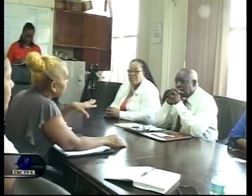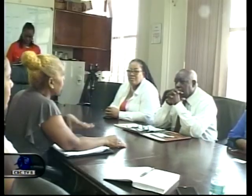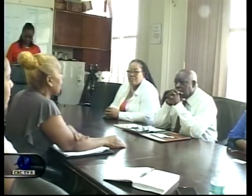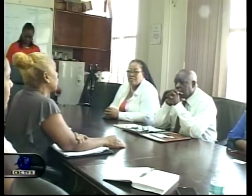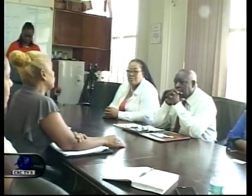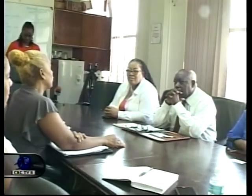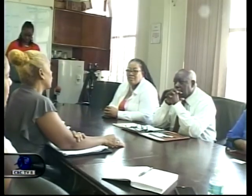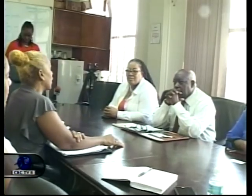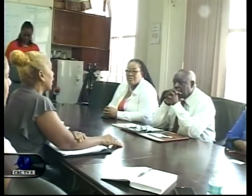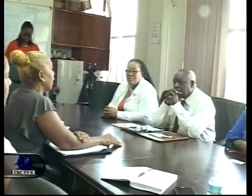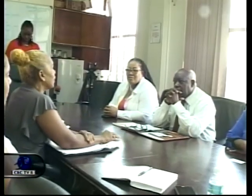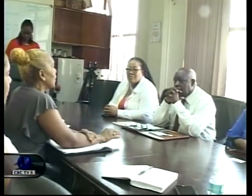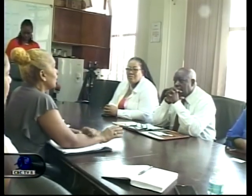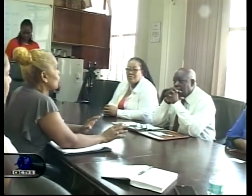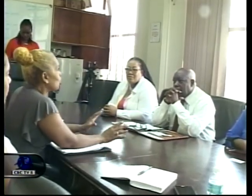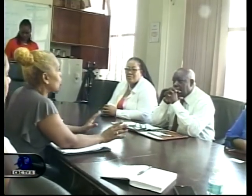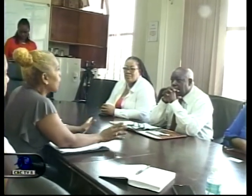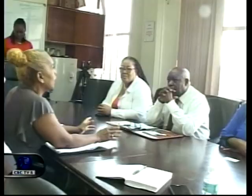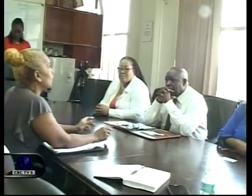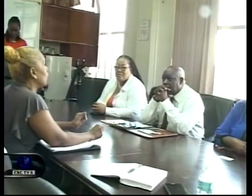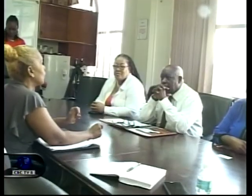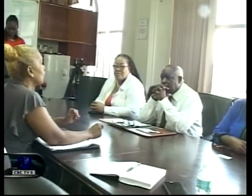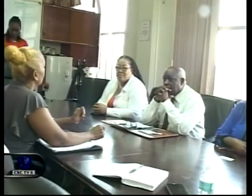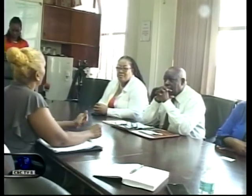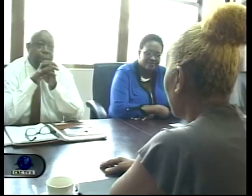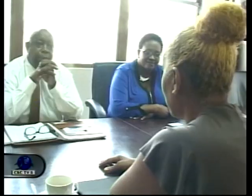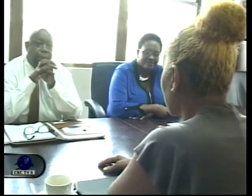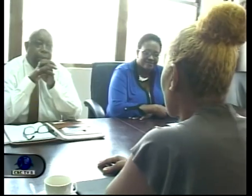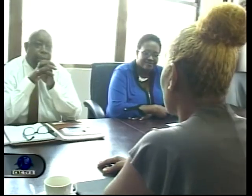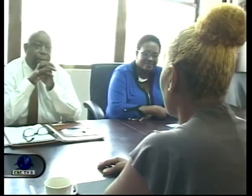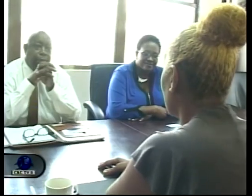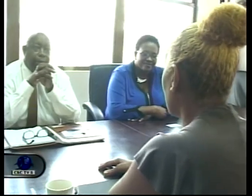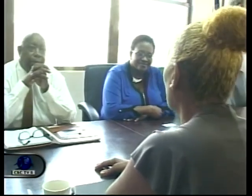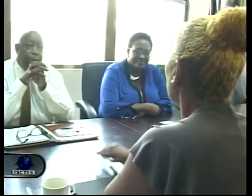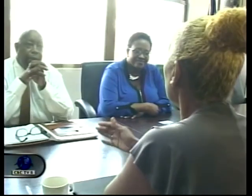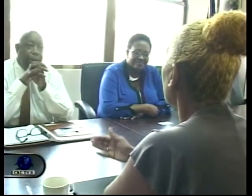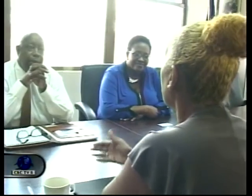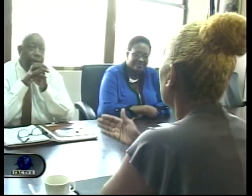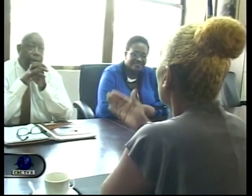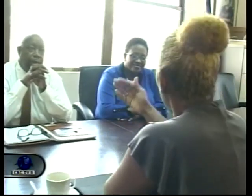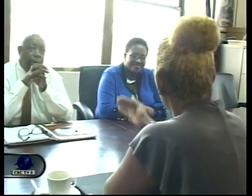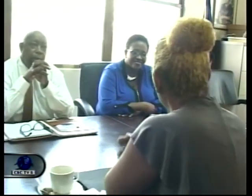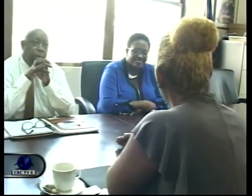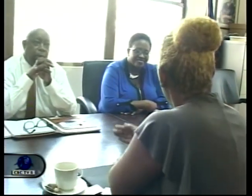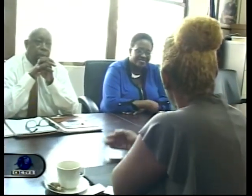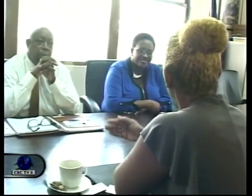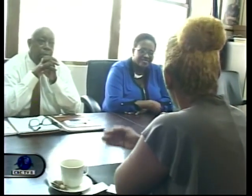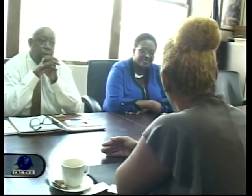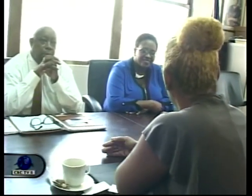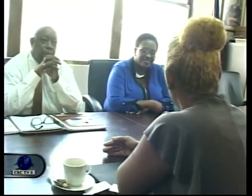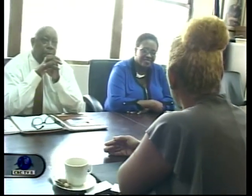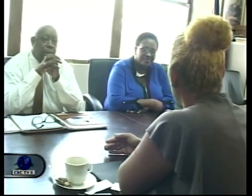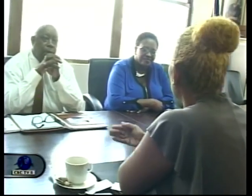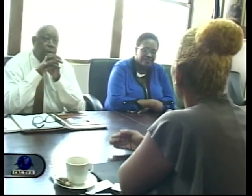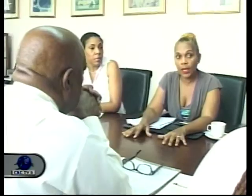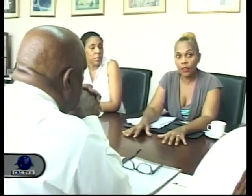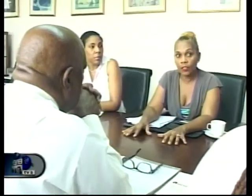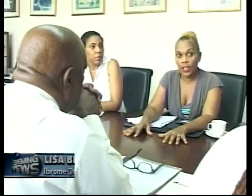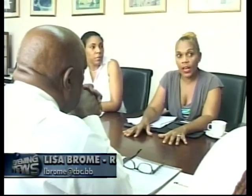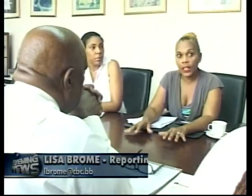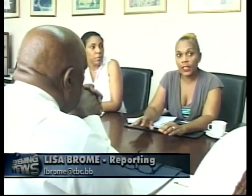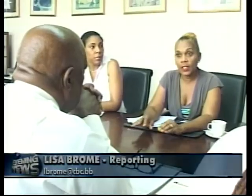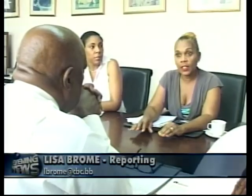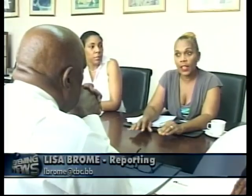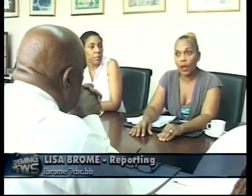management staff met with the new BHTA head to discuss areas in which they could cooperate. In a sit-down interview afterward,